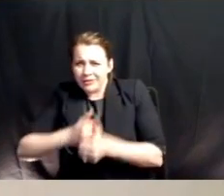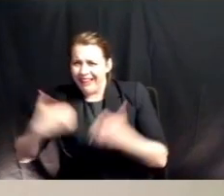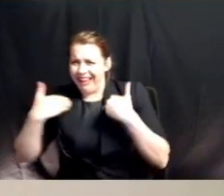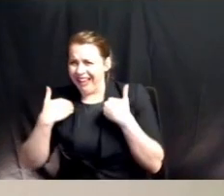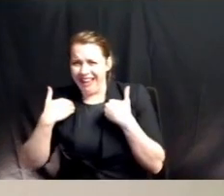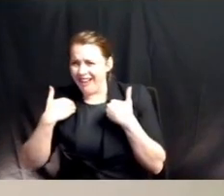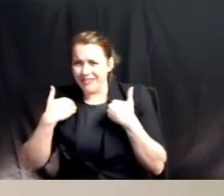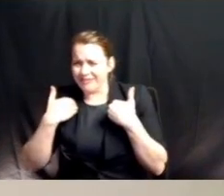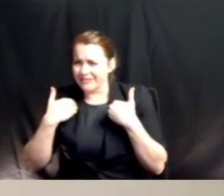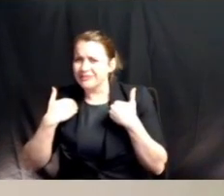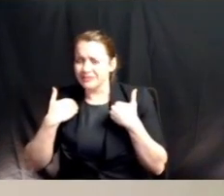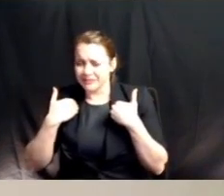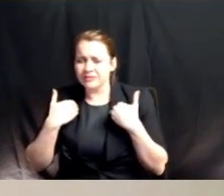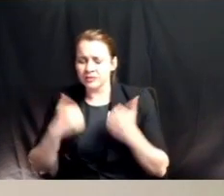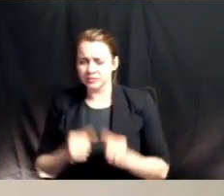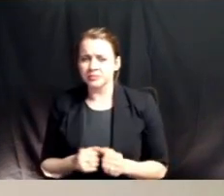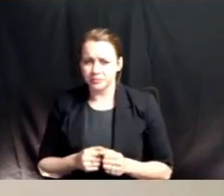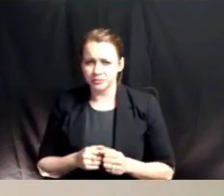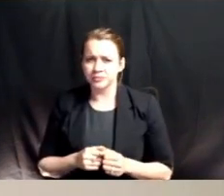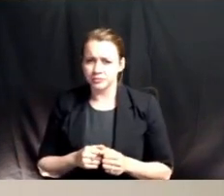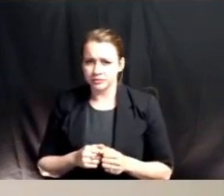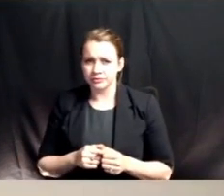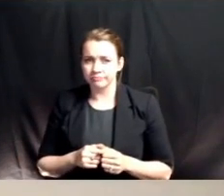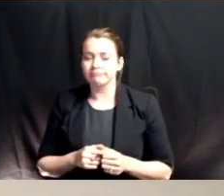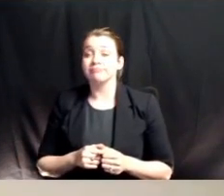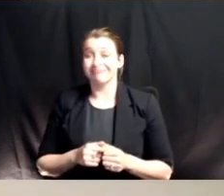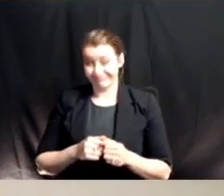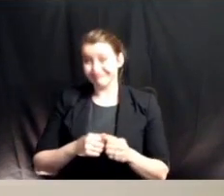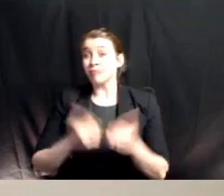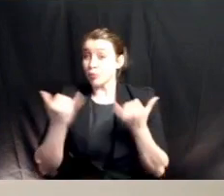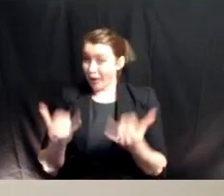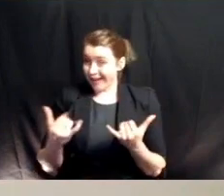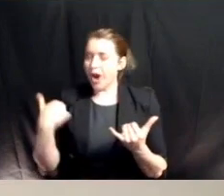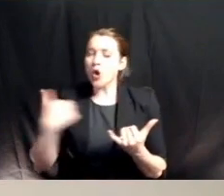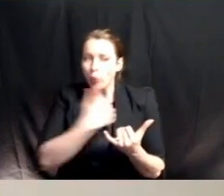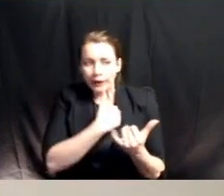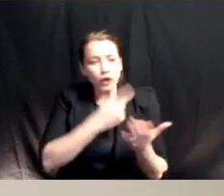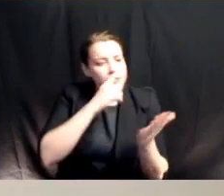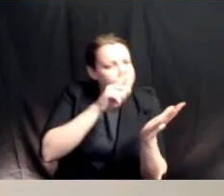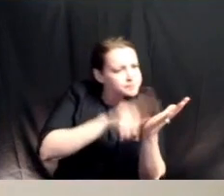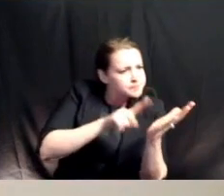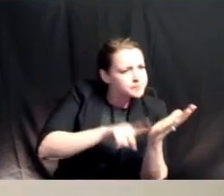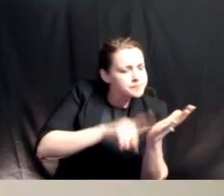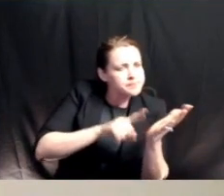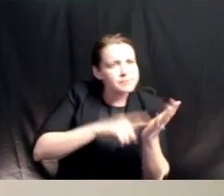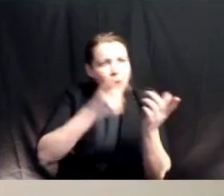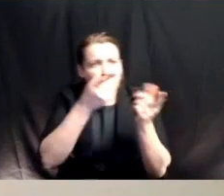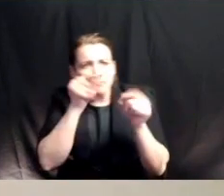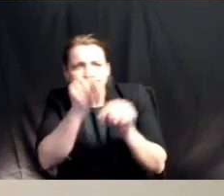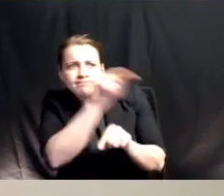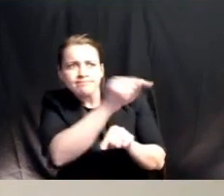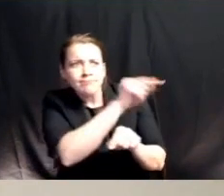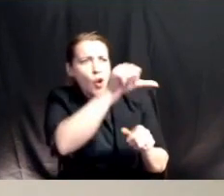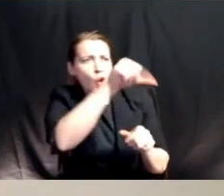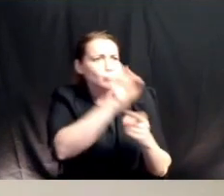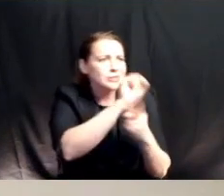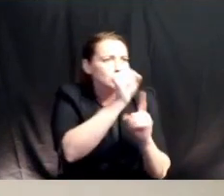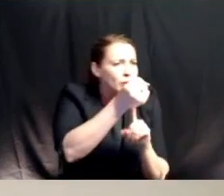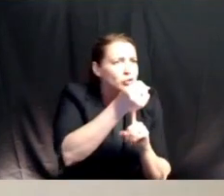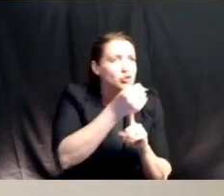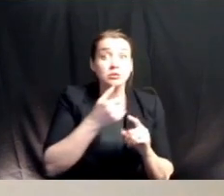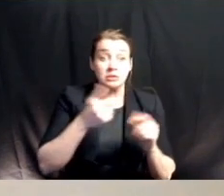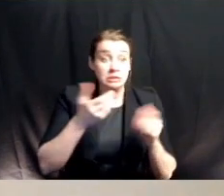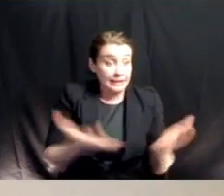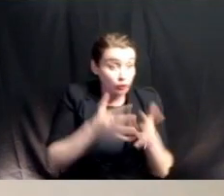course, there's research, and we're learning from what cases have been seen around the world.